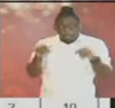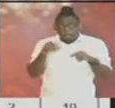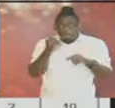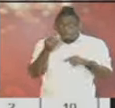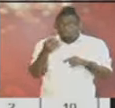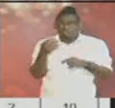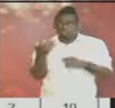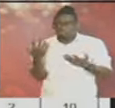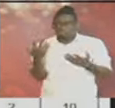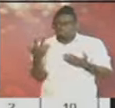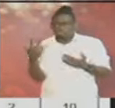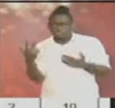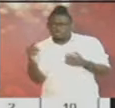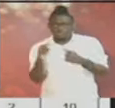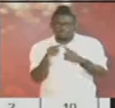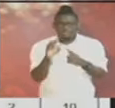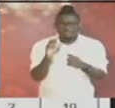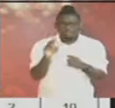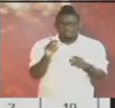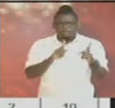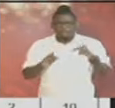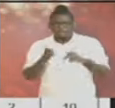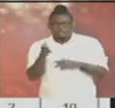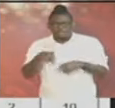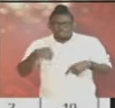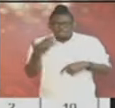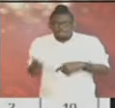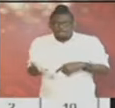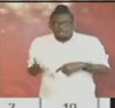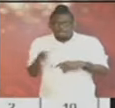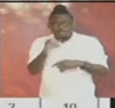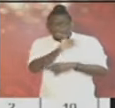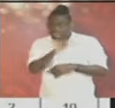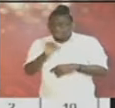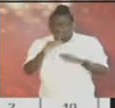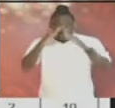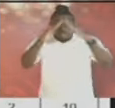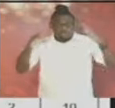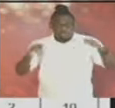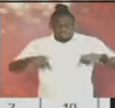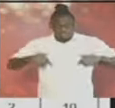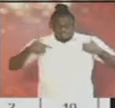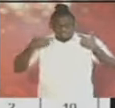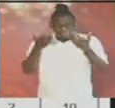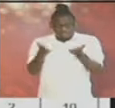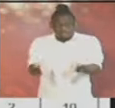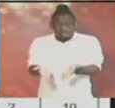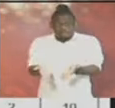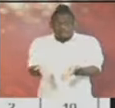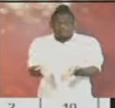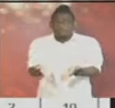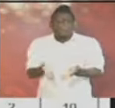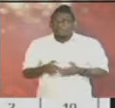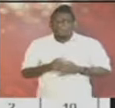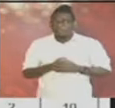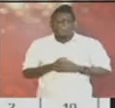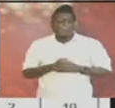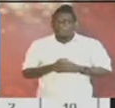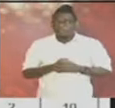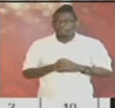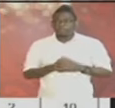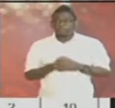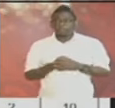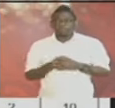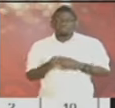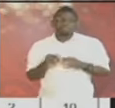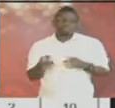6 cases. What is interesting to note is the total number of cases within the clusters which were linked to persons either in the same family or the same home or the